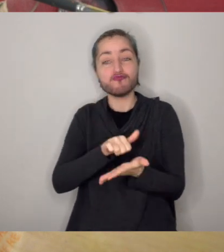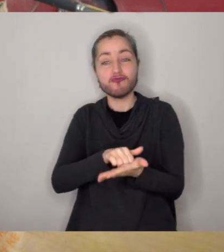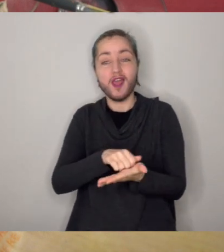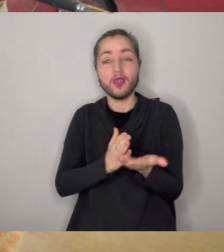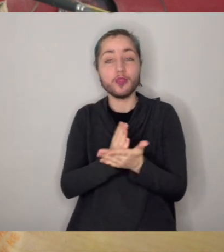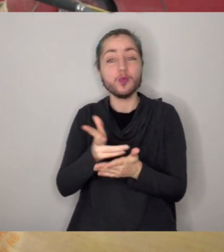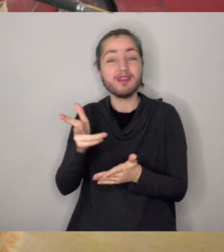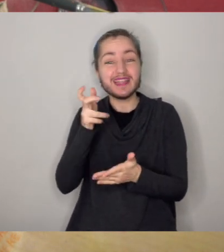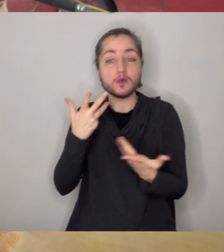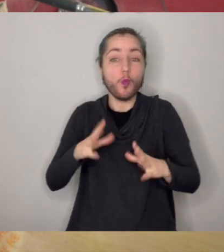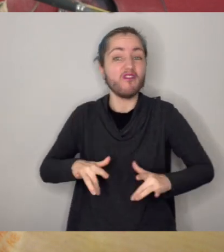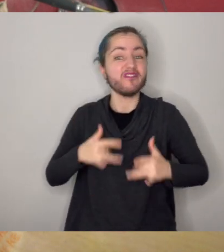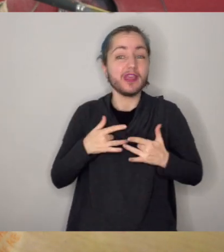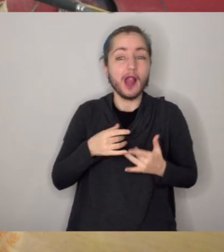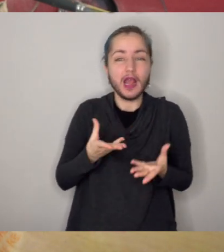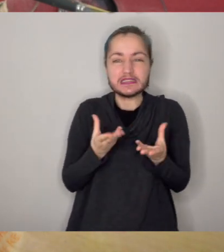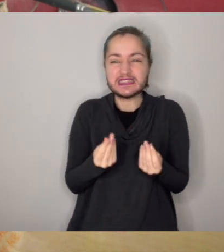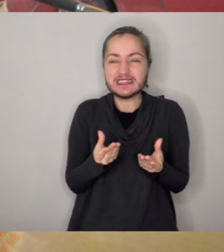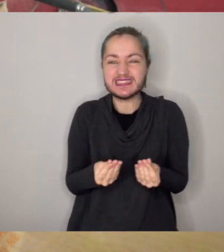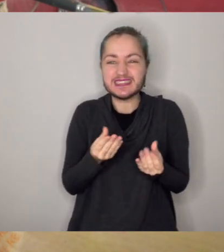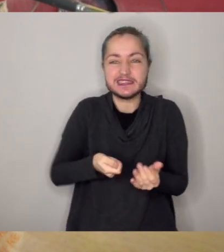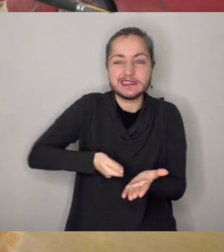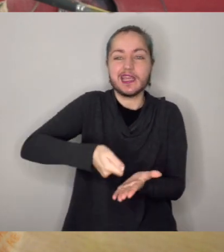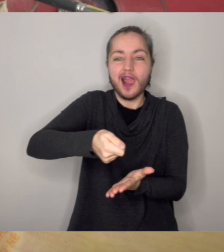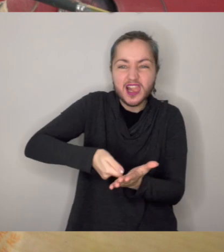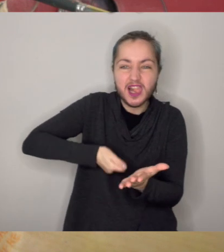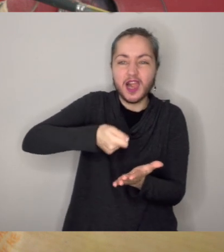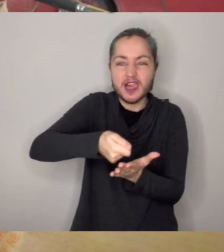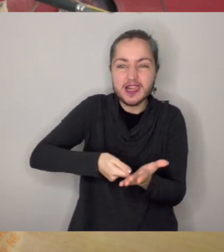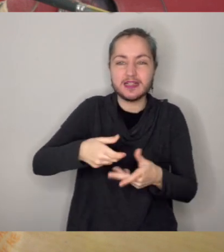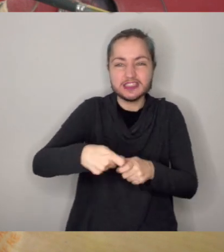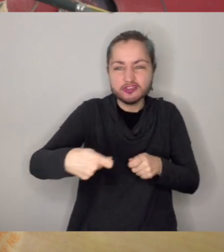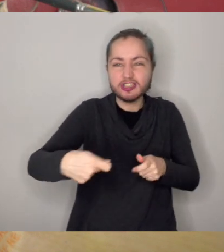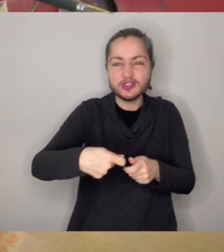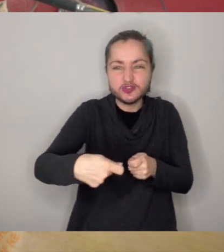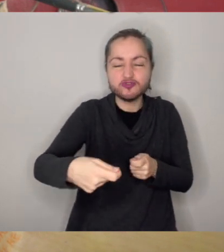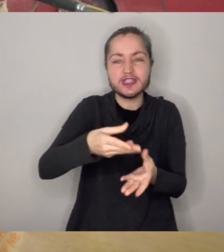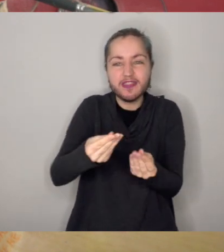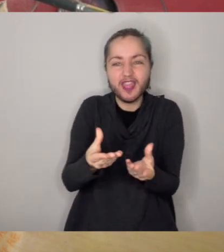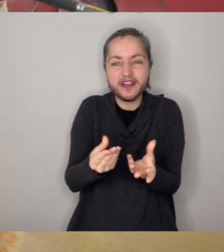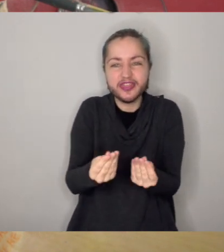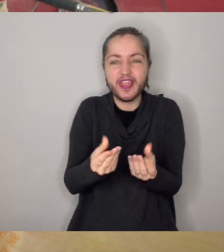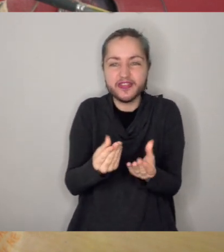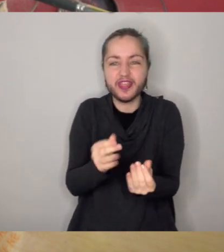And I can tell that this is right by the sound, which hopefully you should be able to hear.